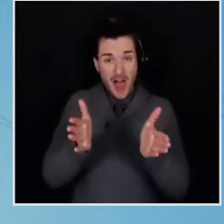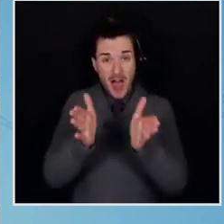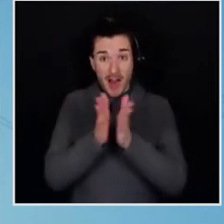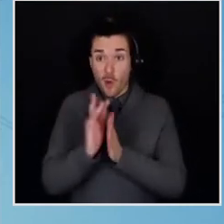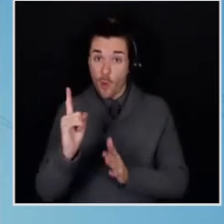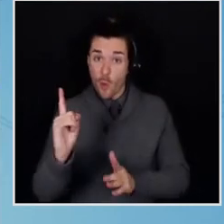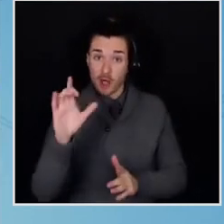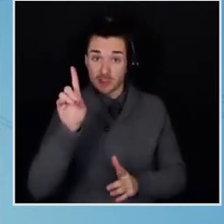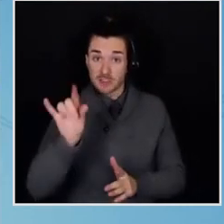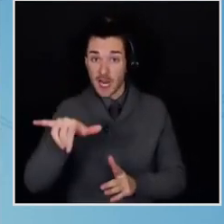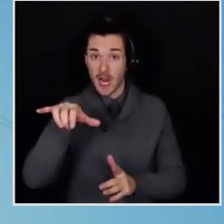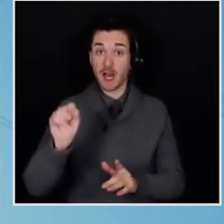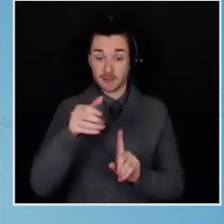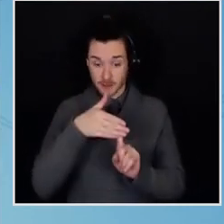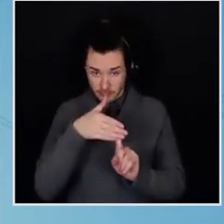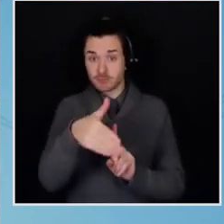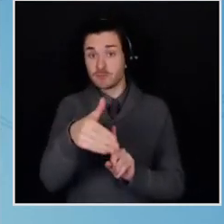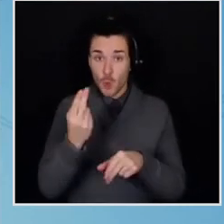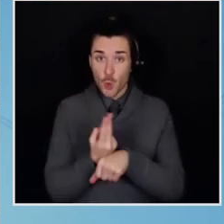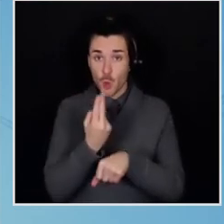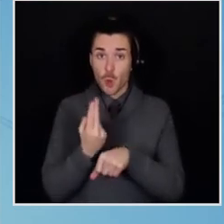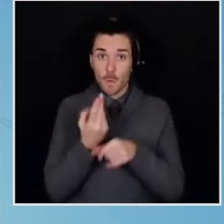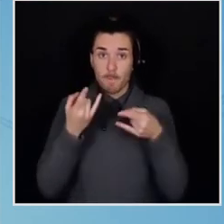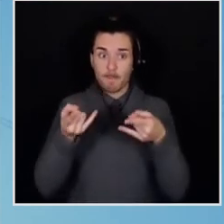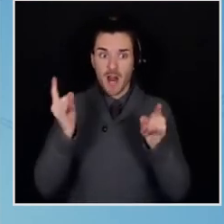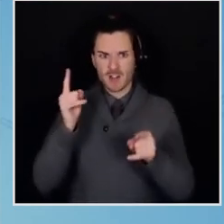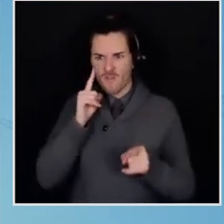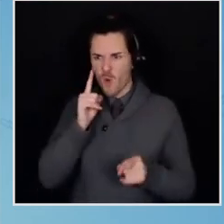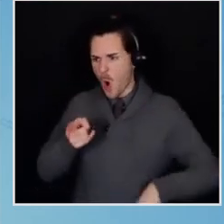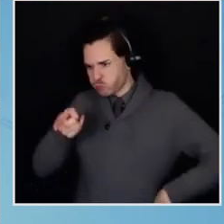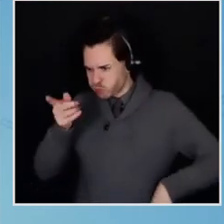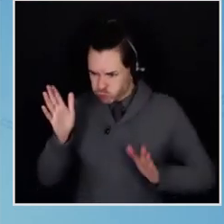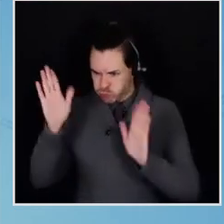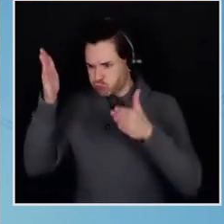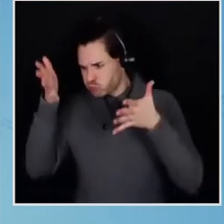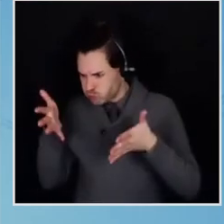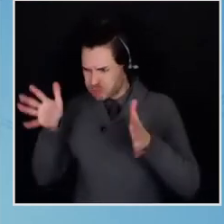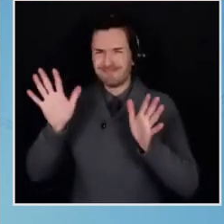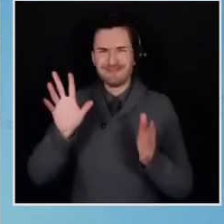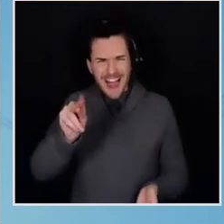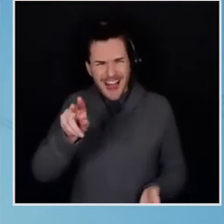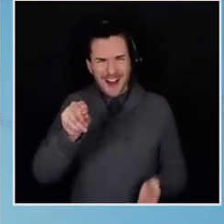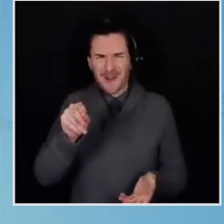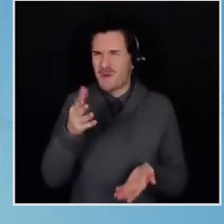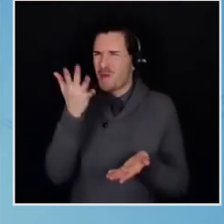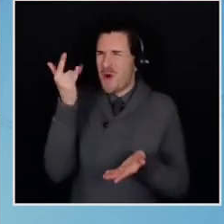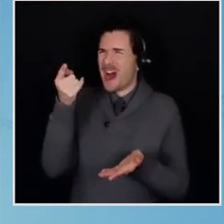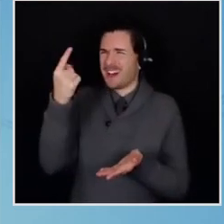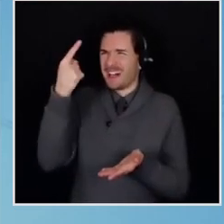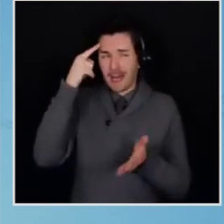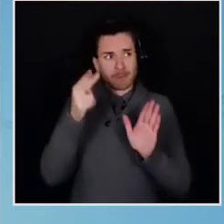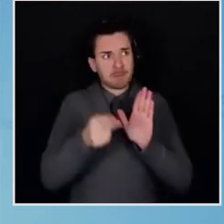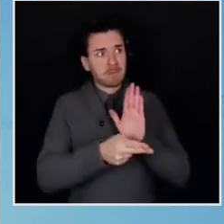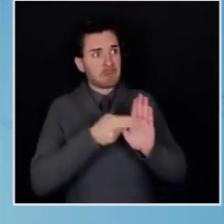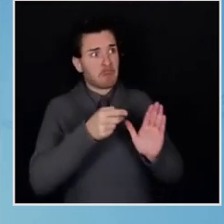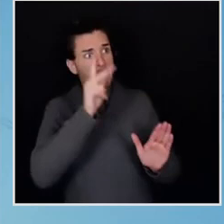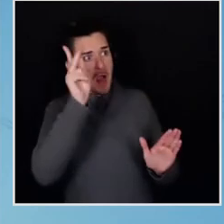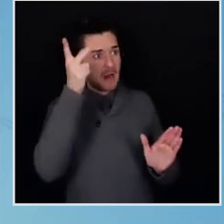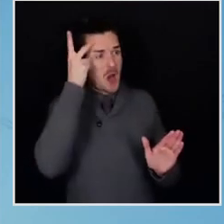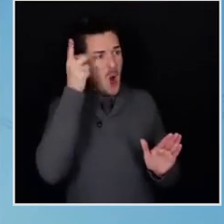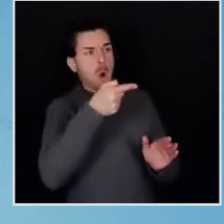days to wear a mask, not because I'm asking it for any reason to punish. This is not a political